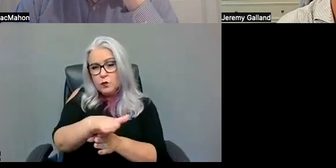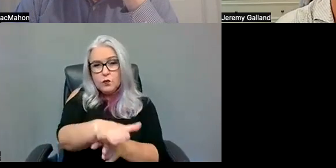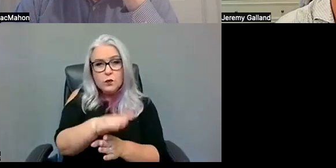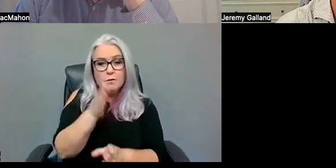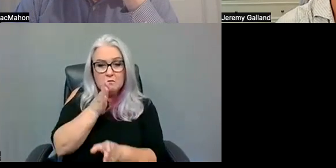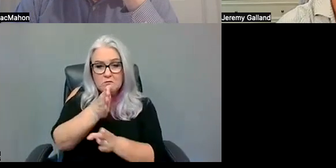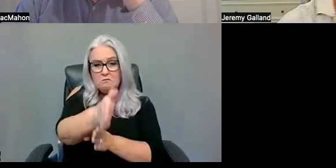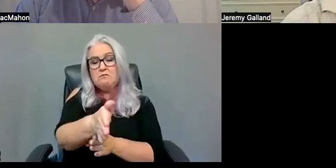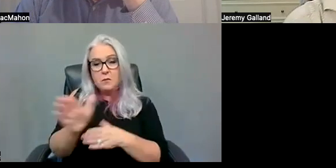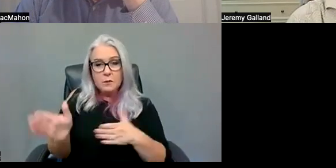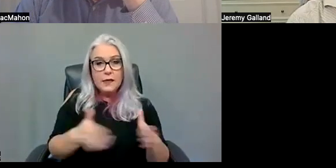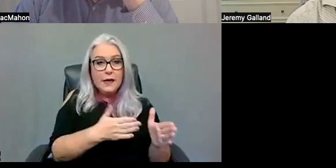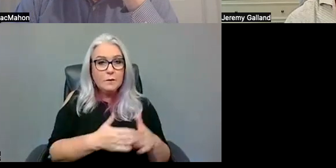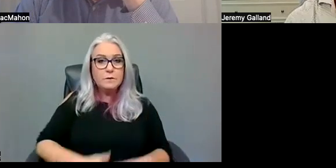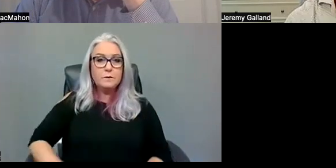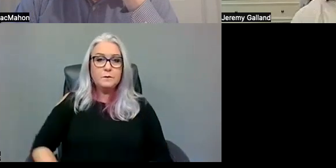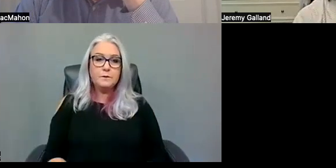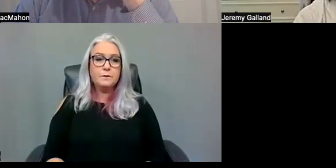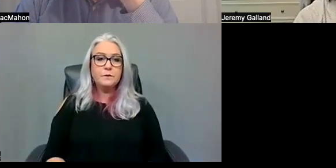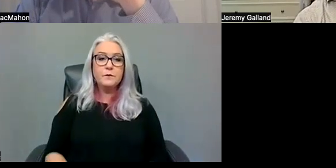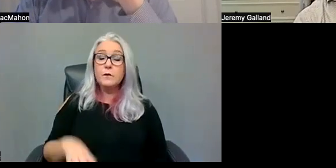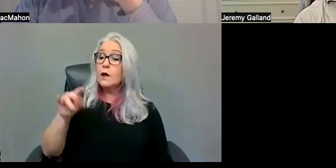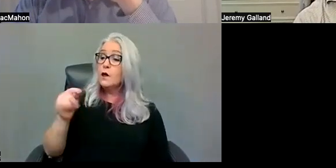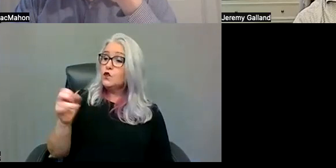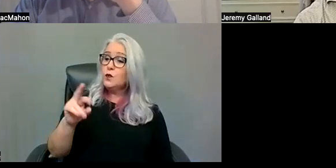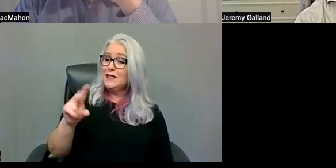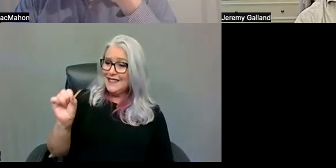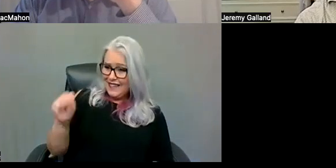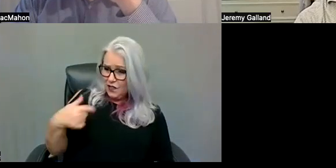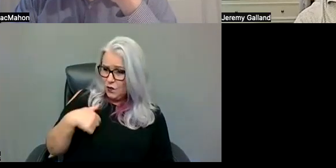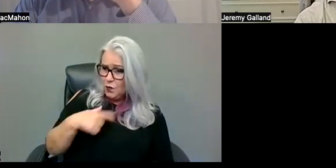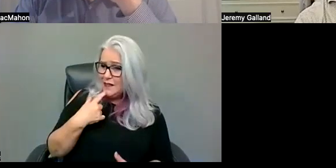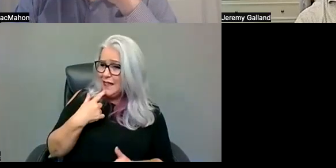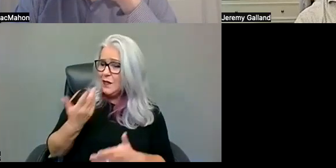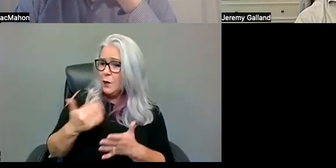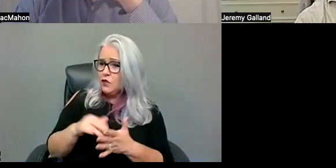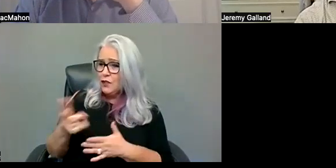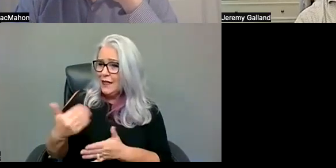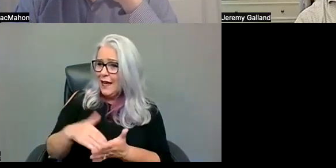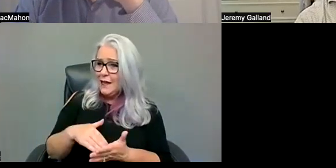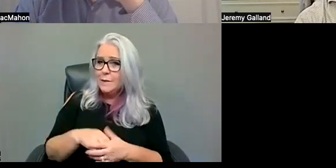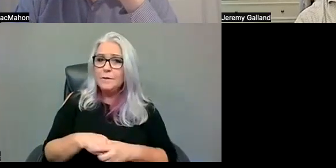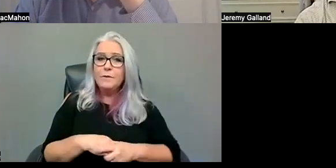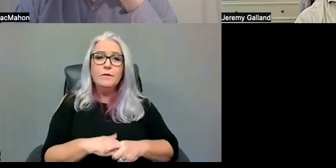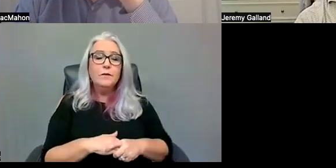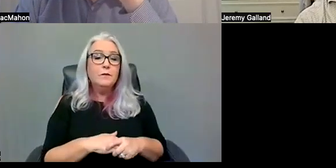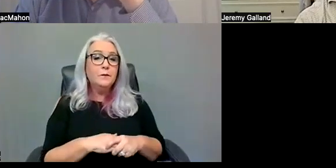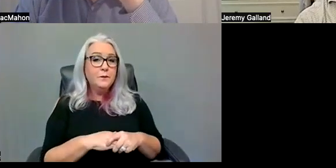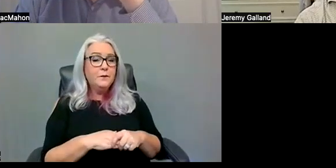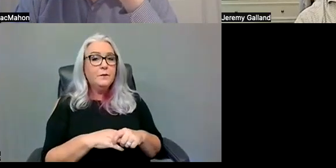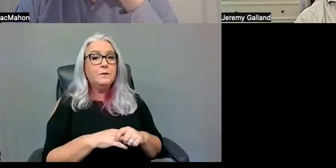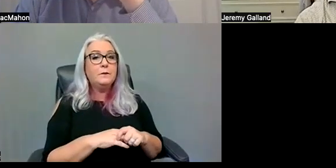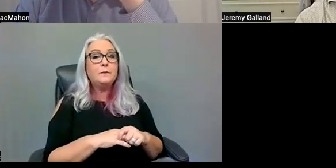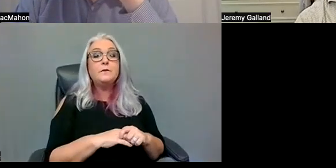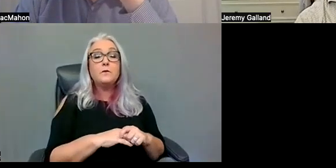McCaffrey? Can you repeat the question? Sure. The portrait of the Hastings learner has been adopted as a guideline